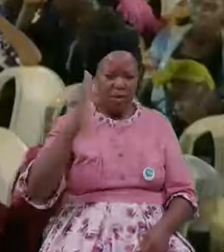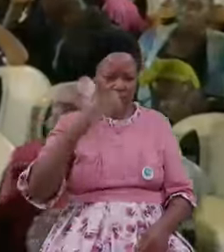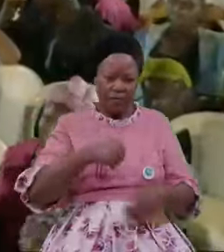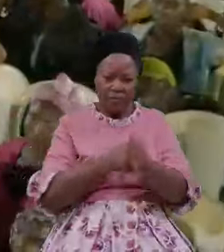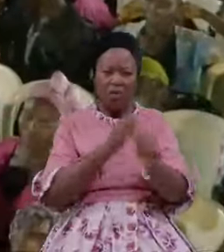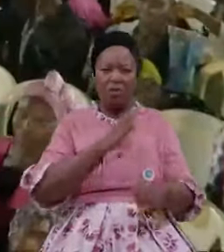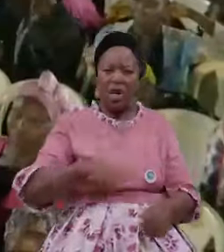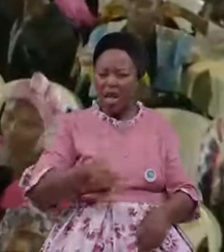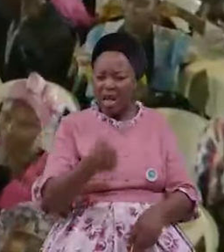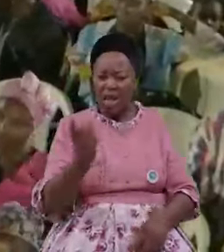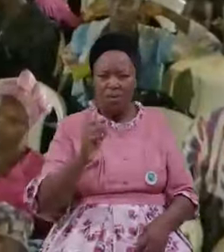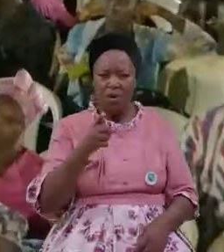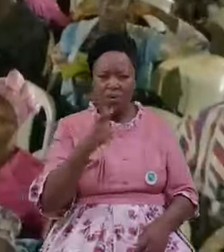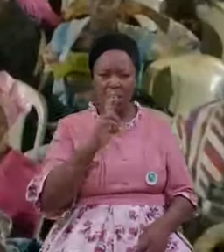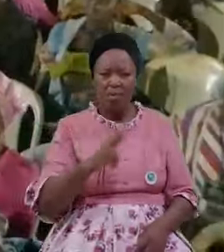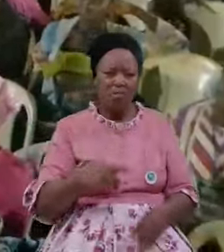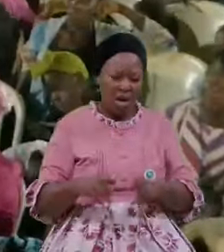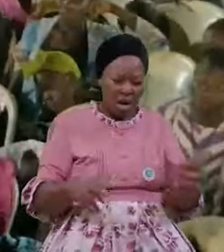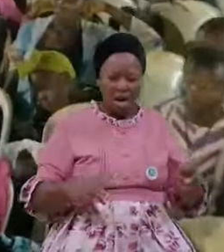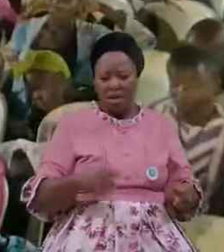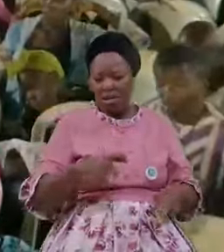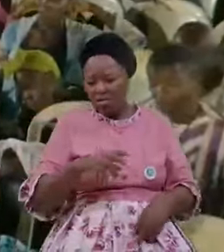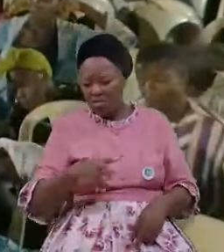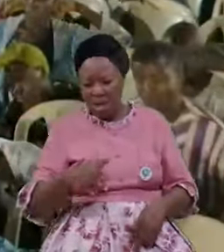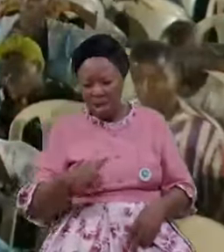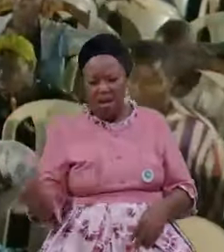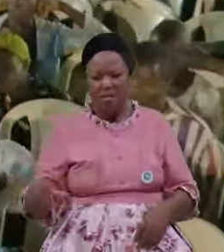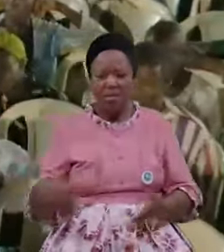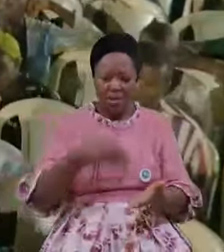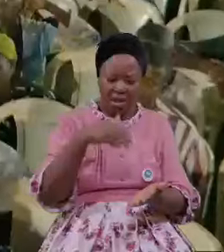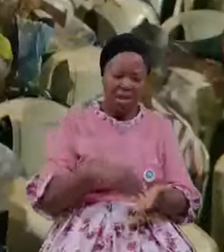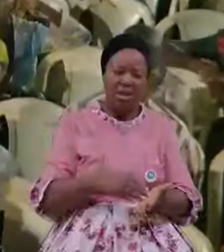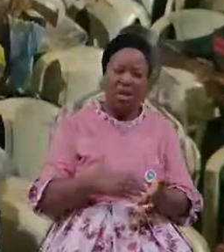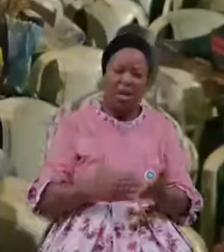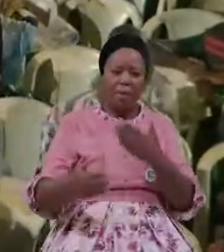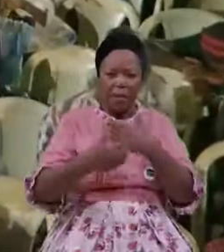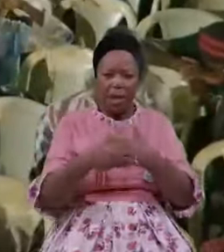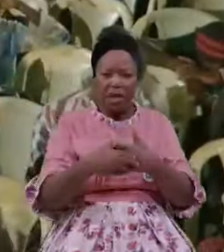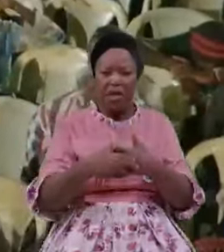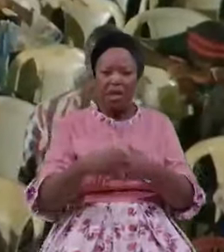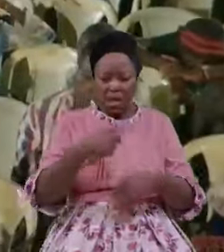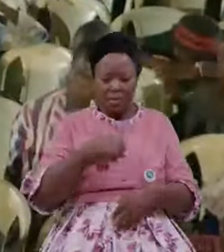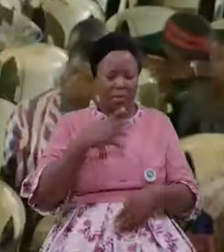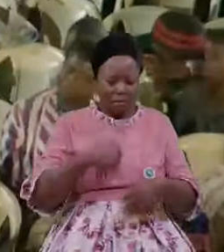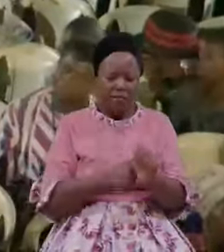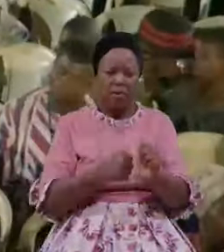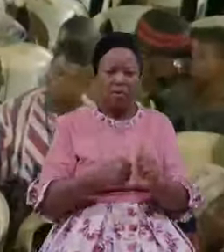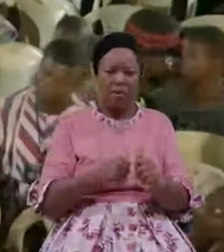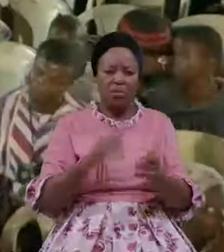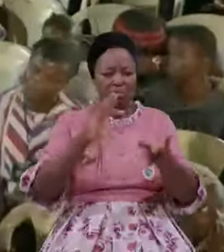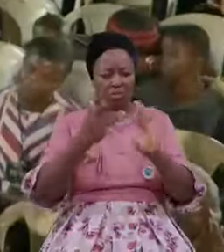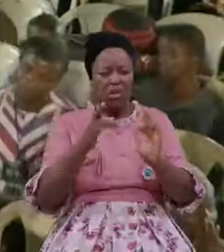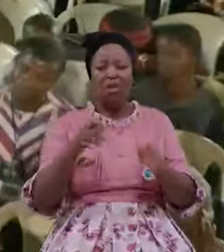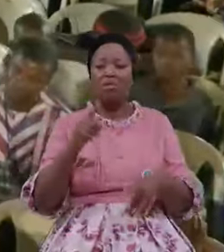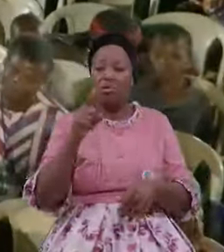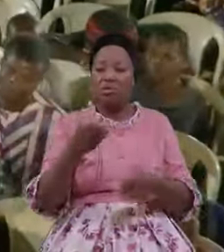Anywhere, right, left, center, at the back, I follow. Raise up that hand. Online, I follow Christ. Forget